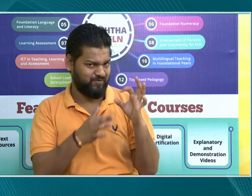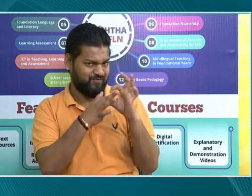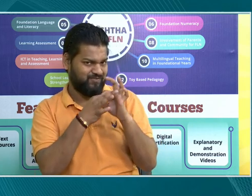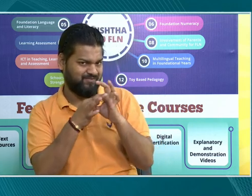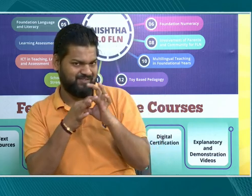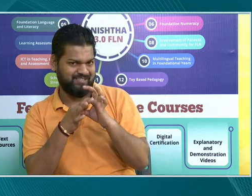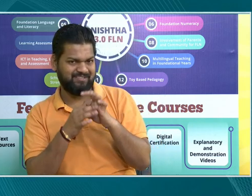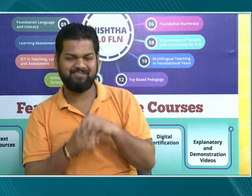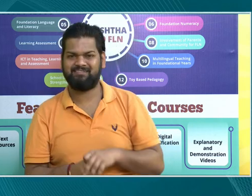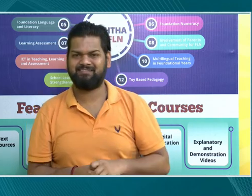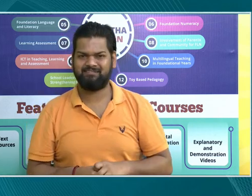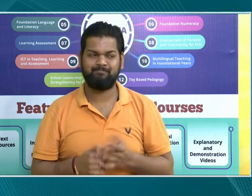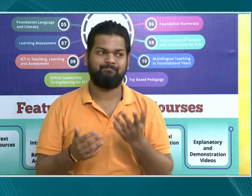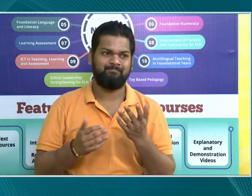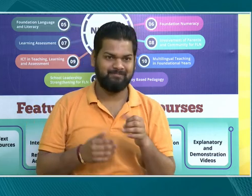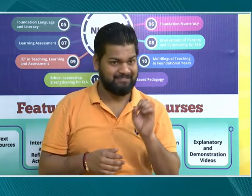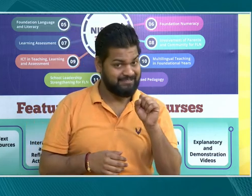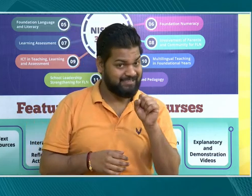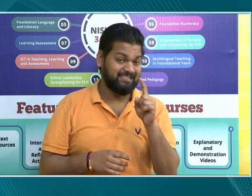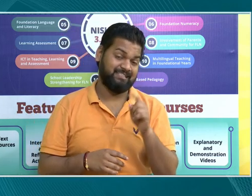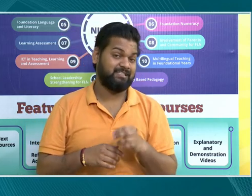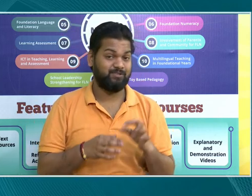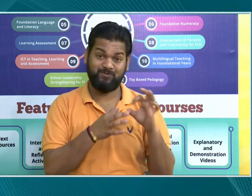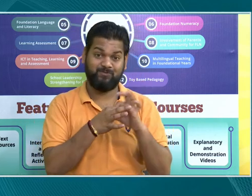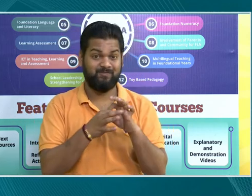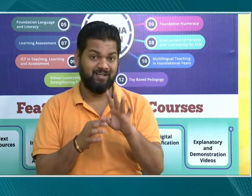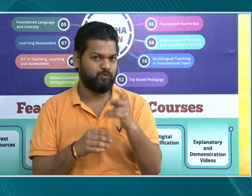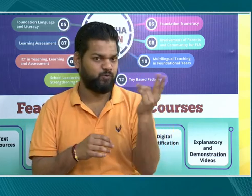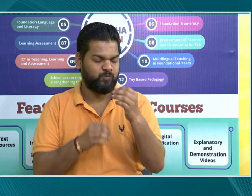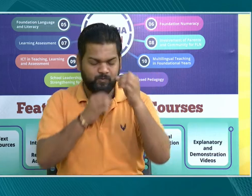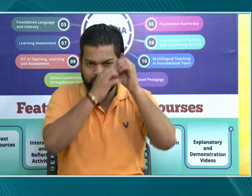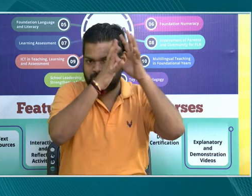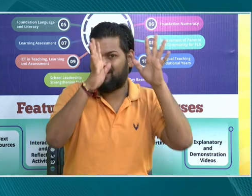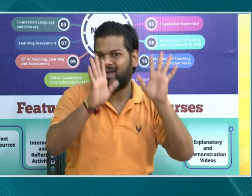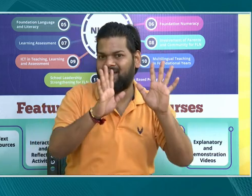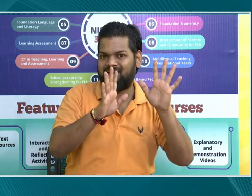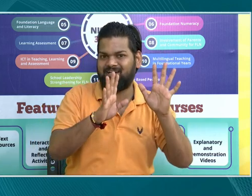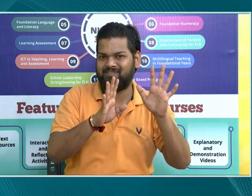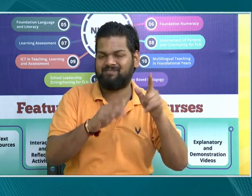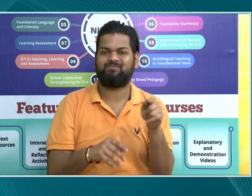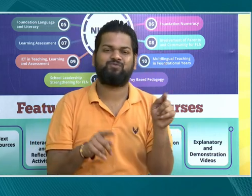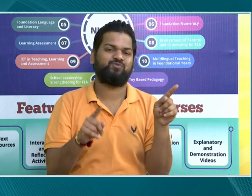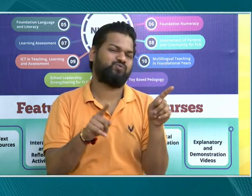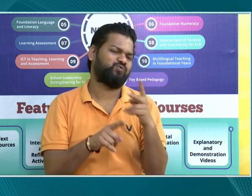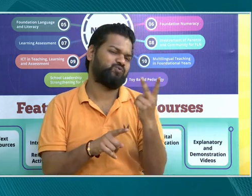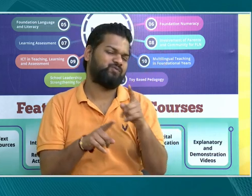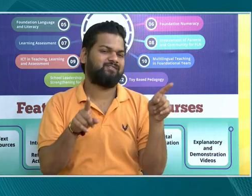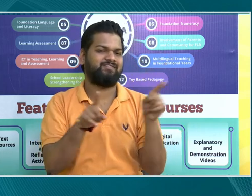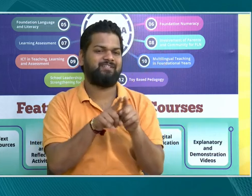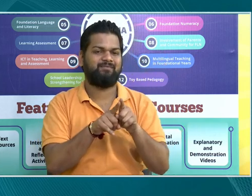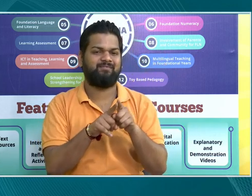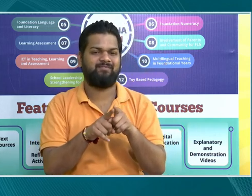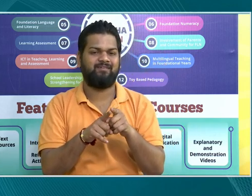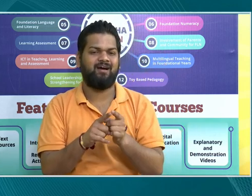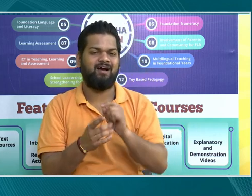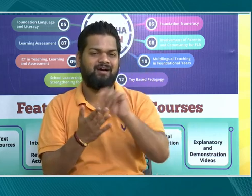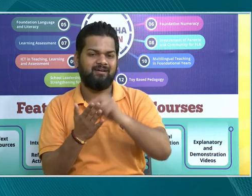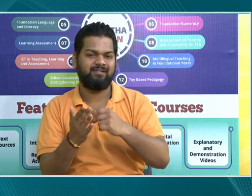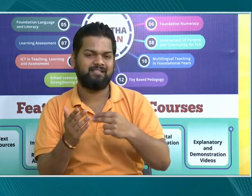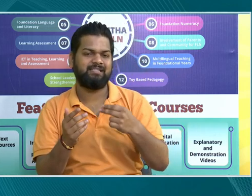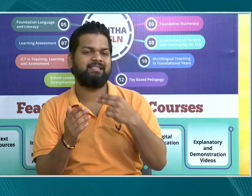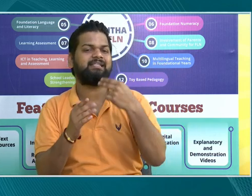fictional. Yes. Both are imaginary stories. And both are written by the same writer called Roald Dahl. Amazing.